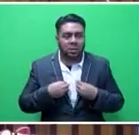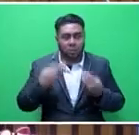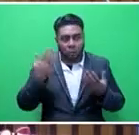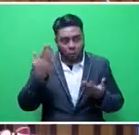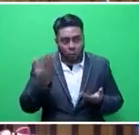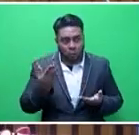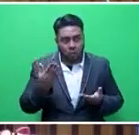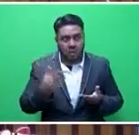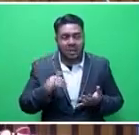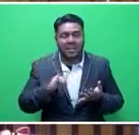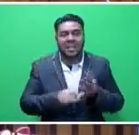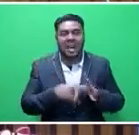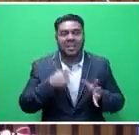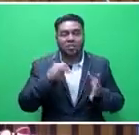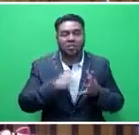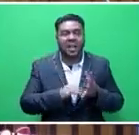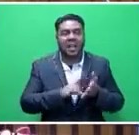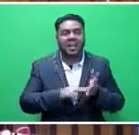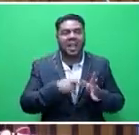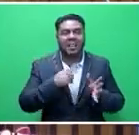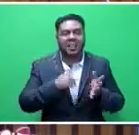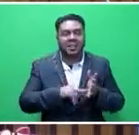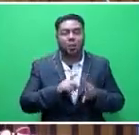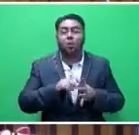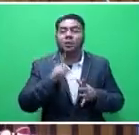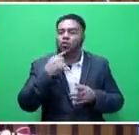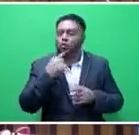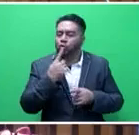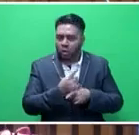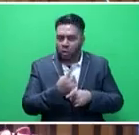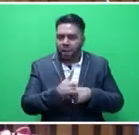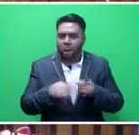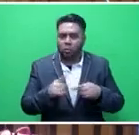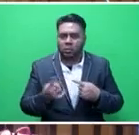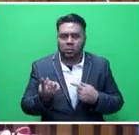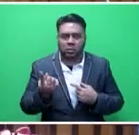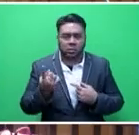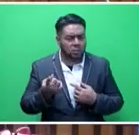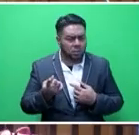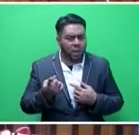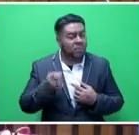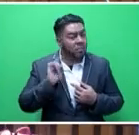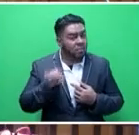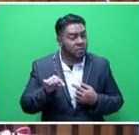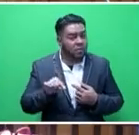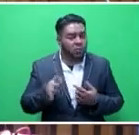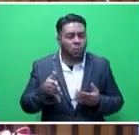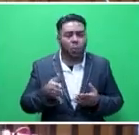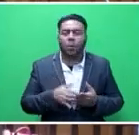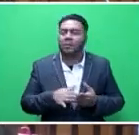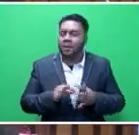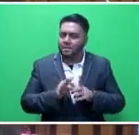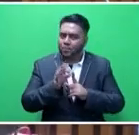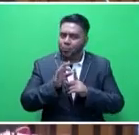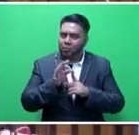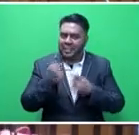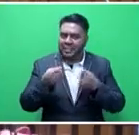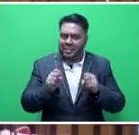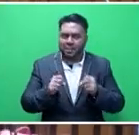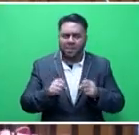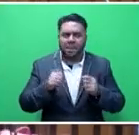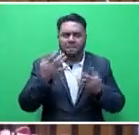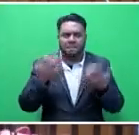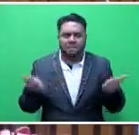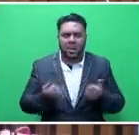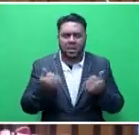Sajid Anand was talking about. So, Mr. Speaker said, this is obviously trying to improve the system. There are many processes till